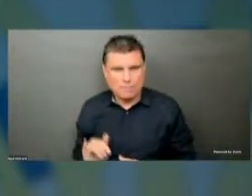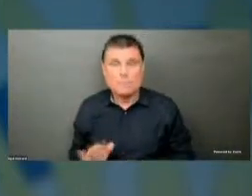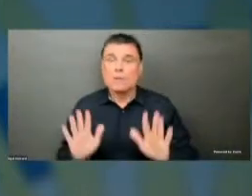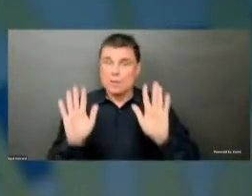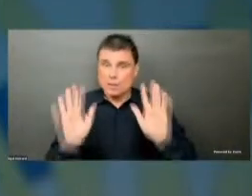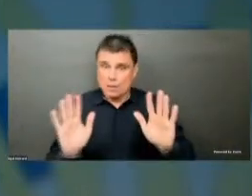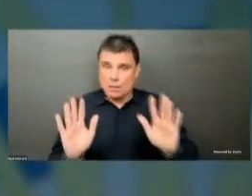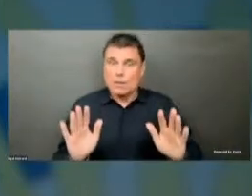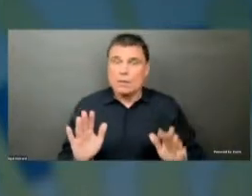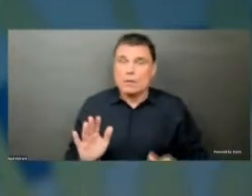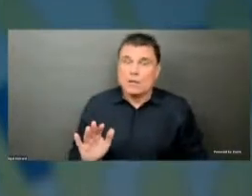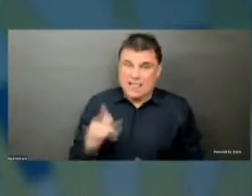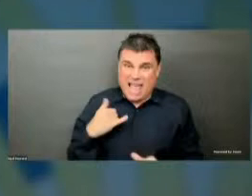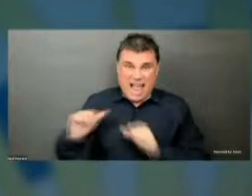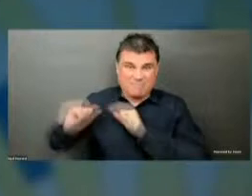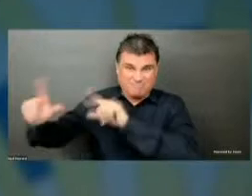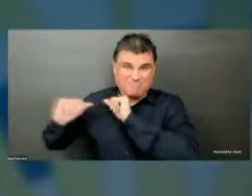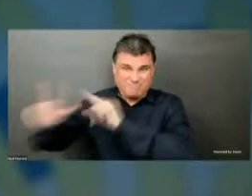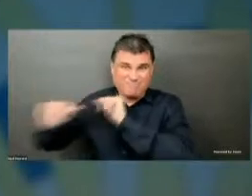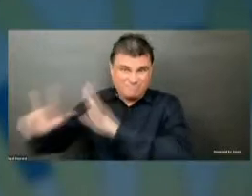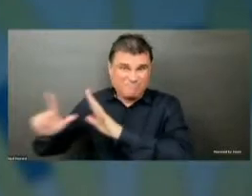now.